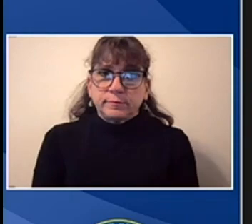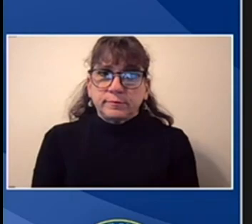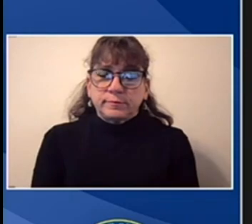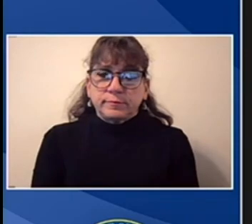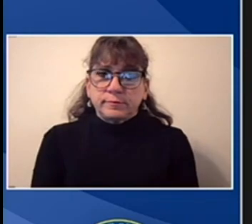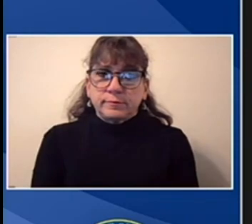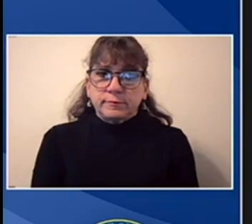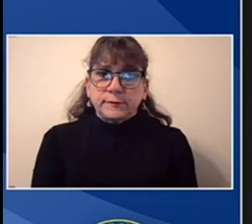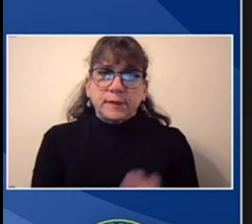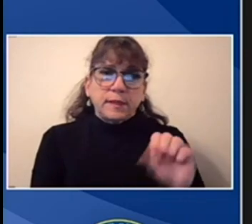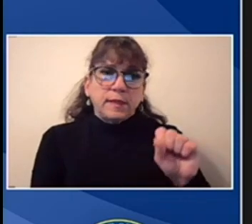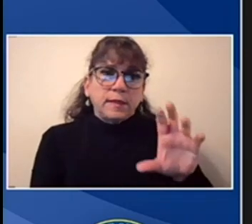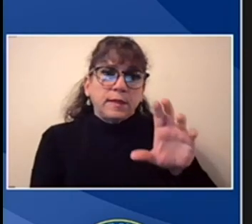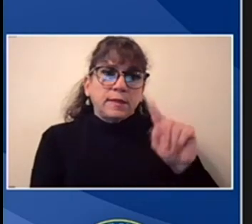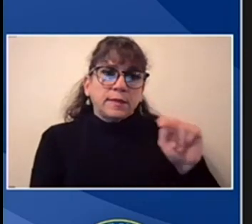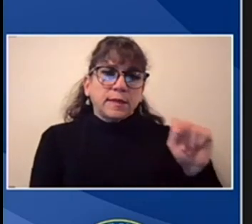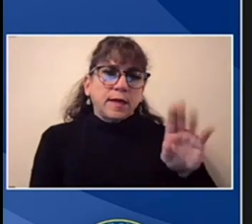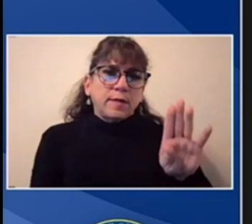Scott Buchanan.